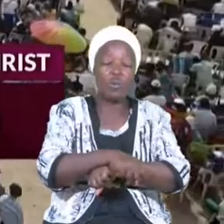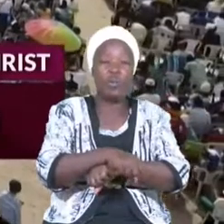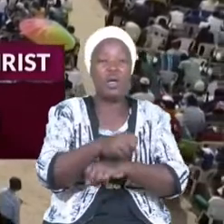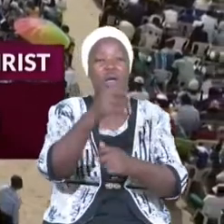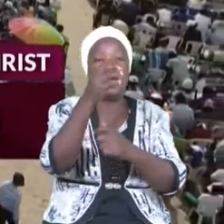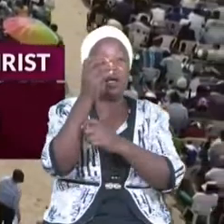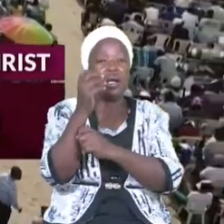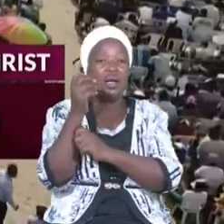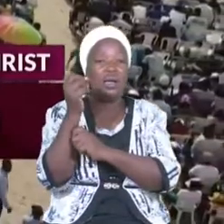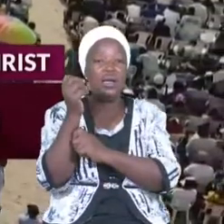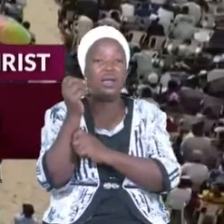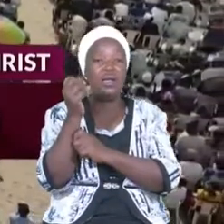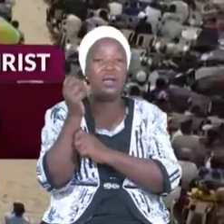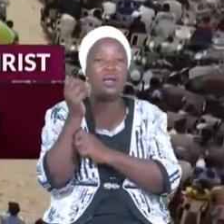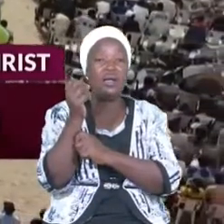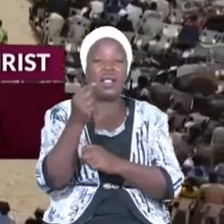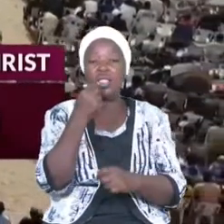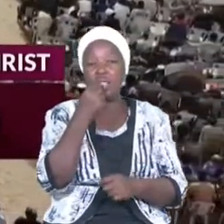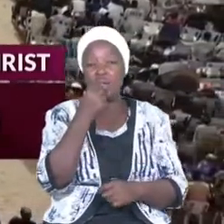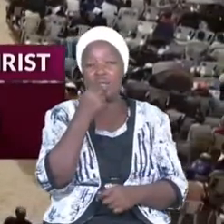carnal tongues.